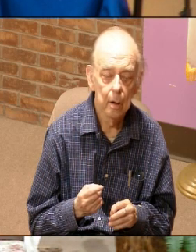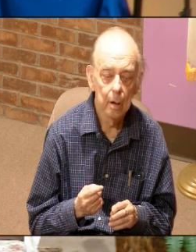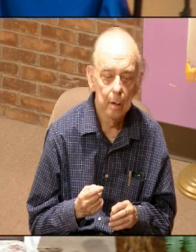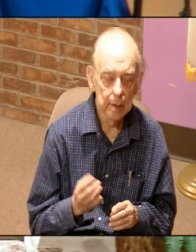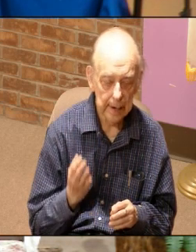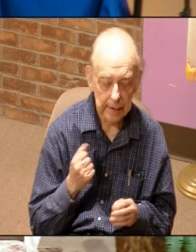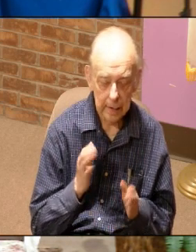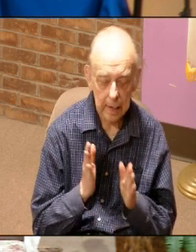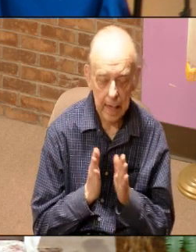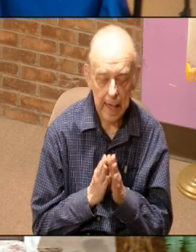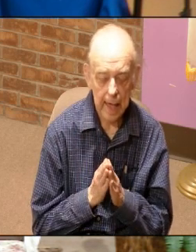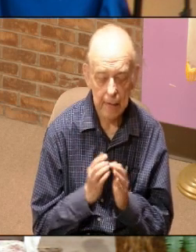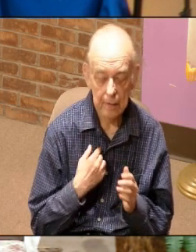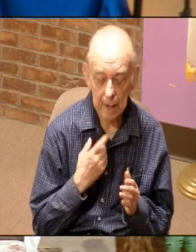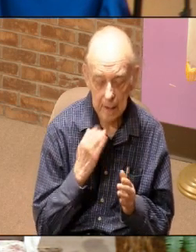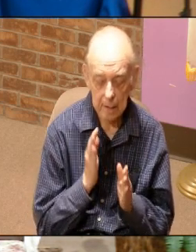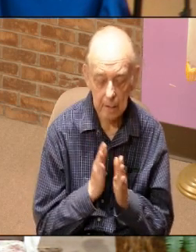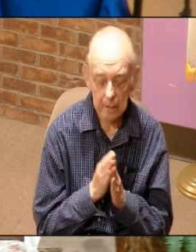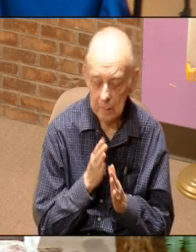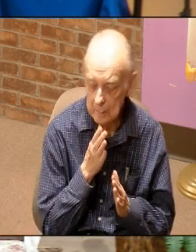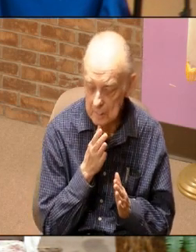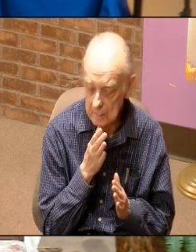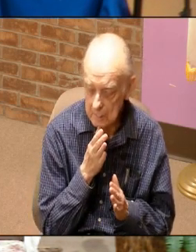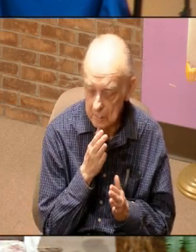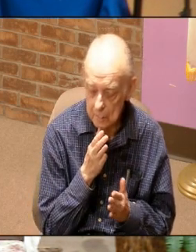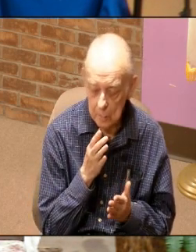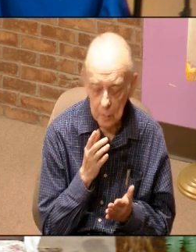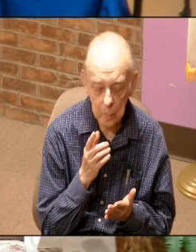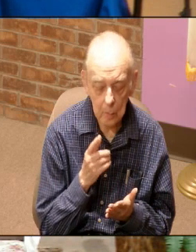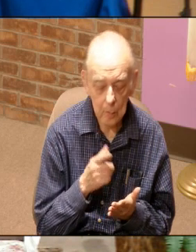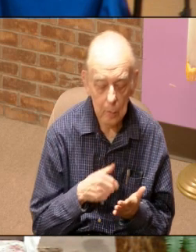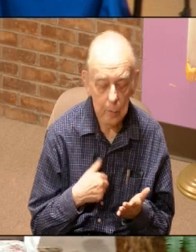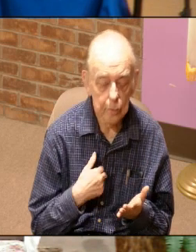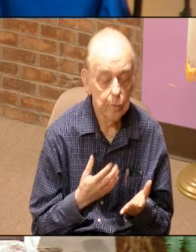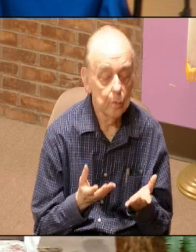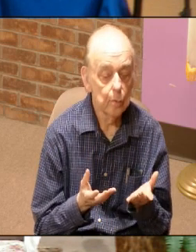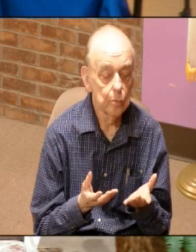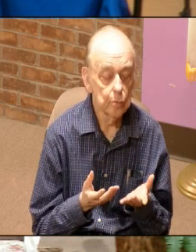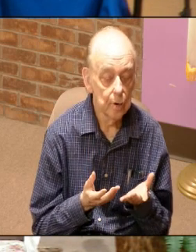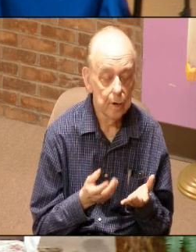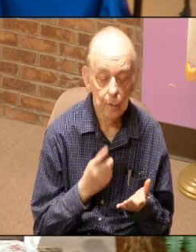if I was to ask a mother or mothers, what do you really want for Mother's Day?